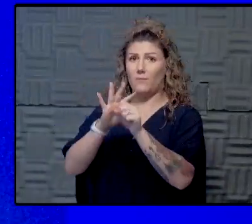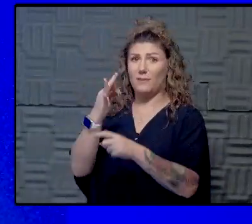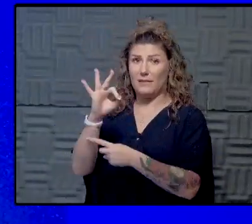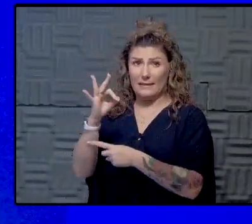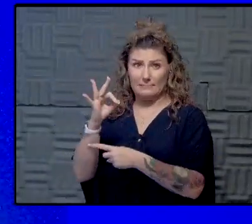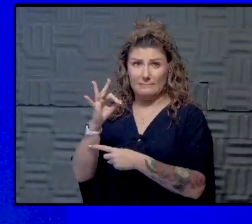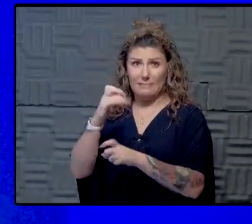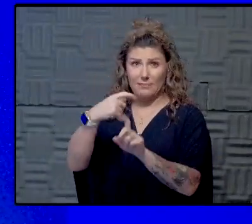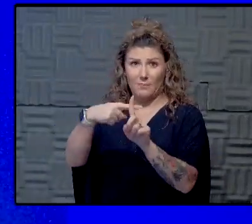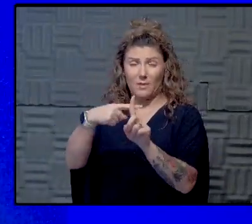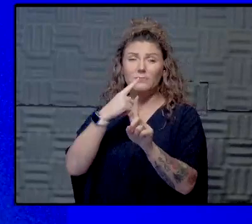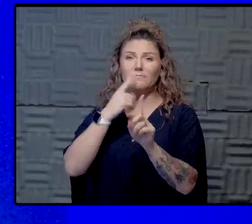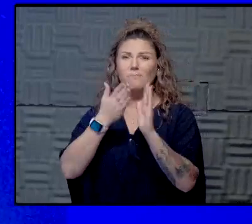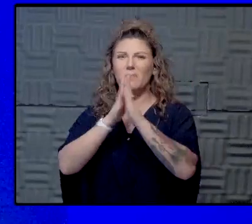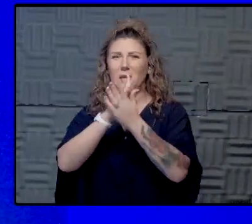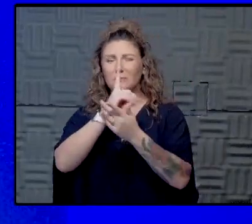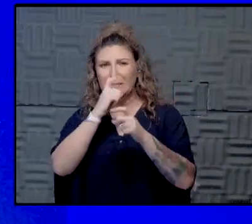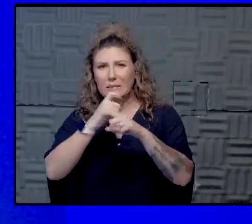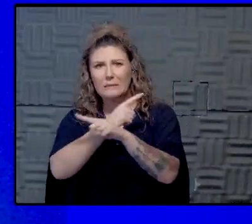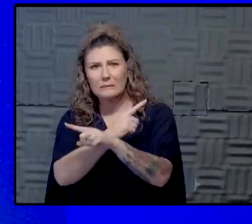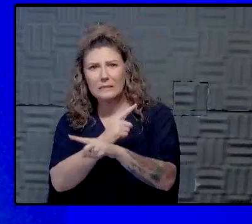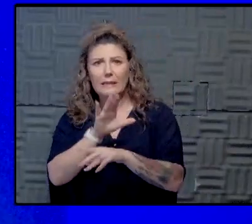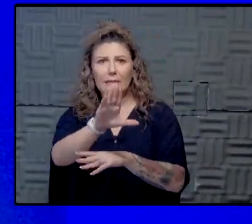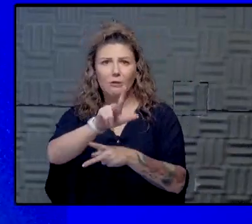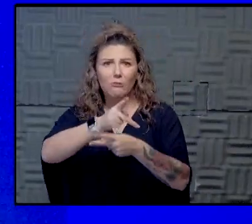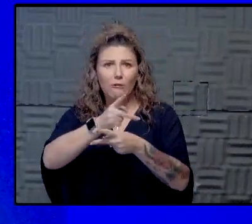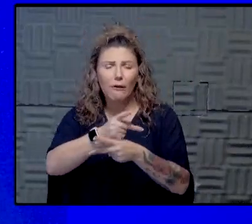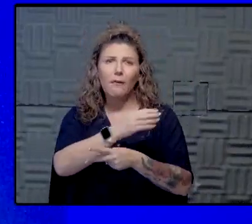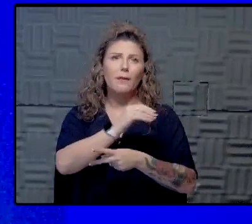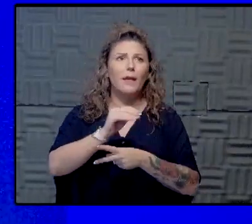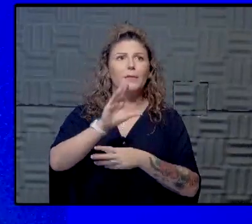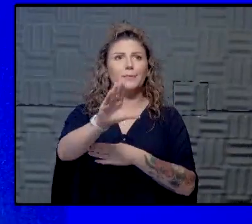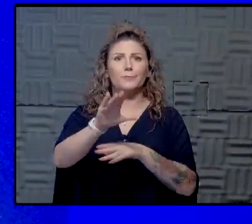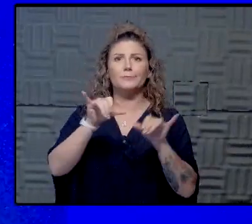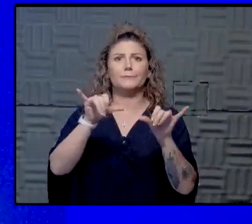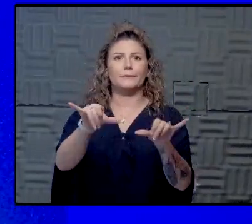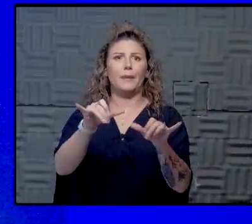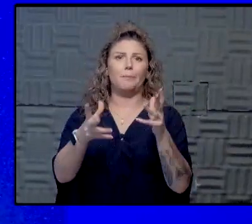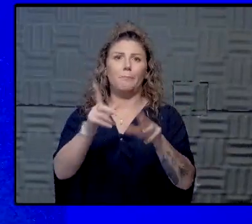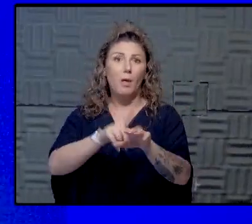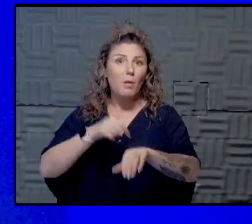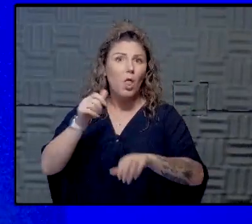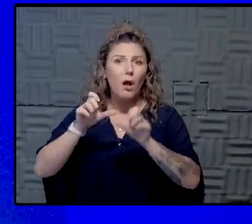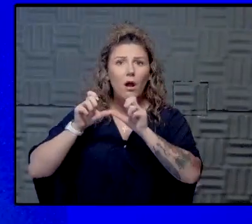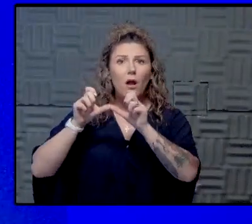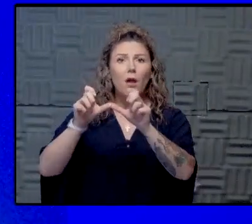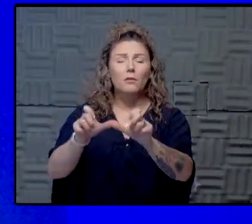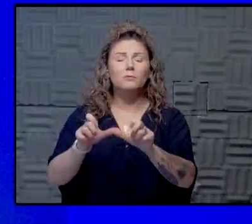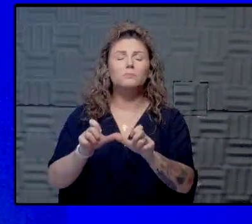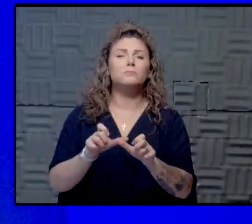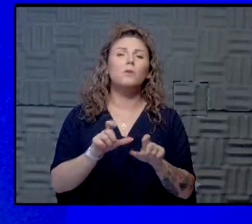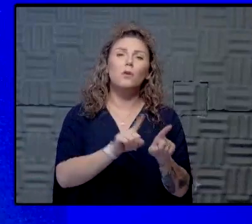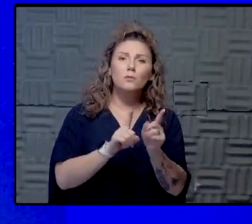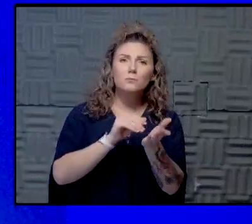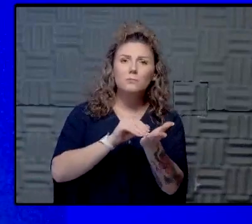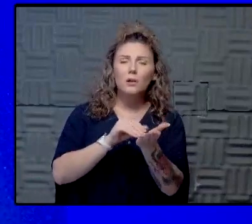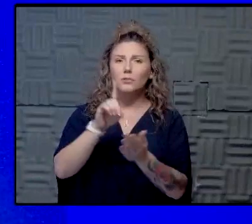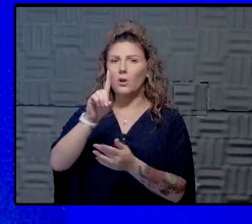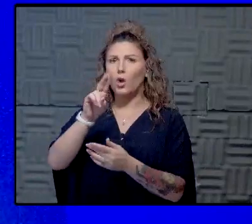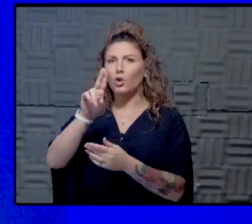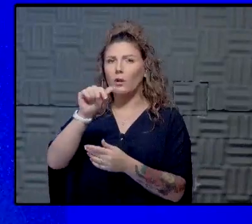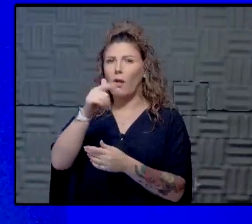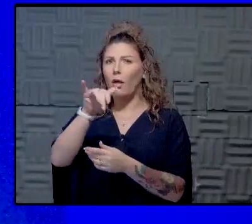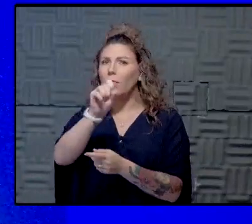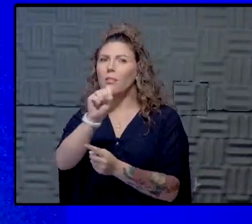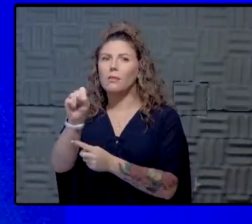that also complicates a little bit of their care, and so you can see their length of stay be a little bit longer, as well as, I know Dr. Douglas has been on the show, I think as recently